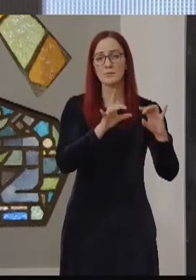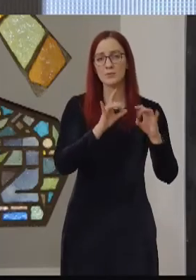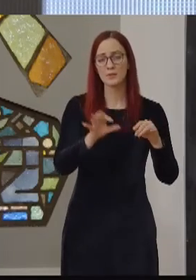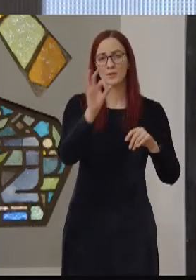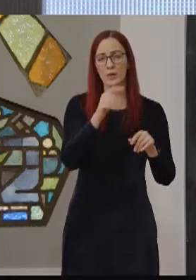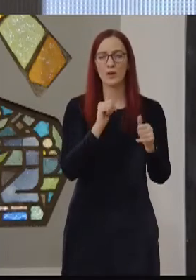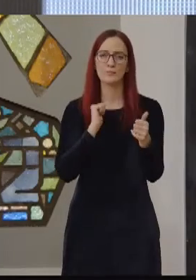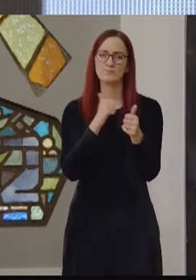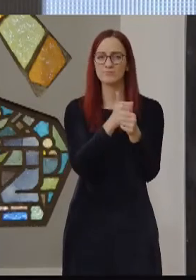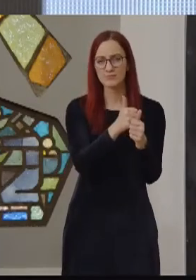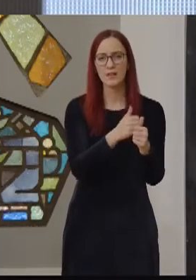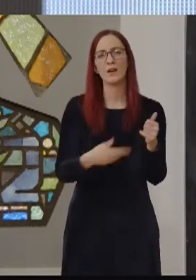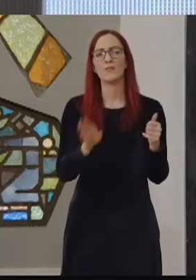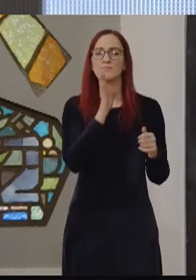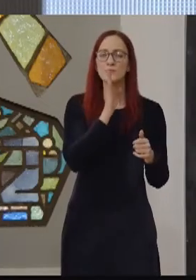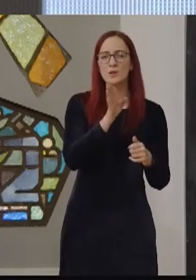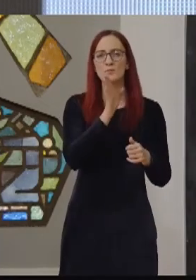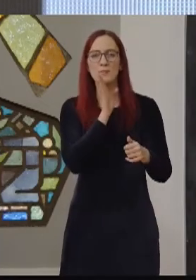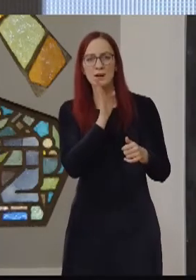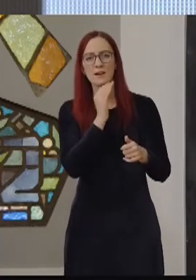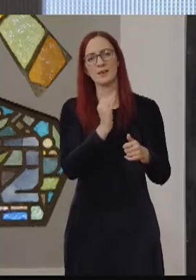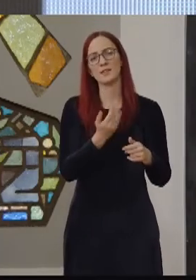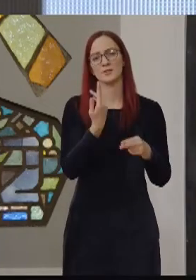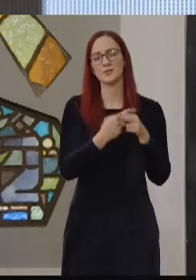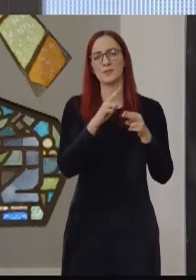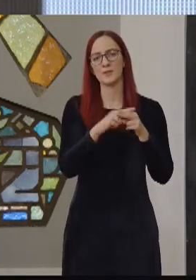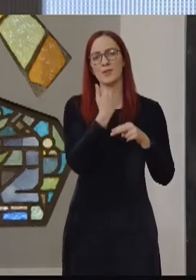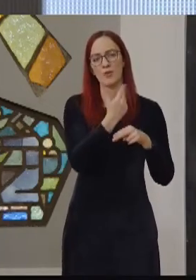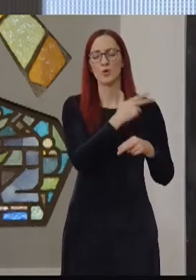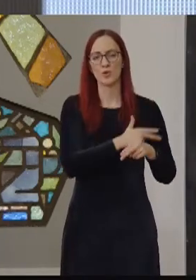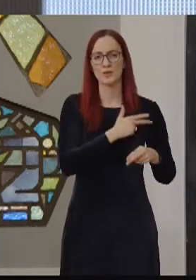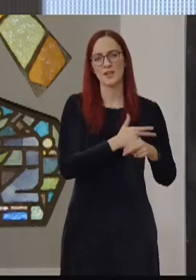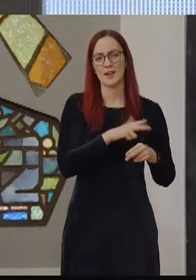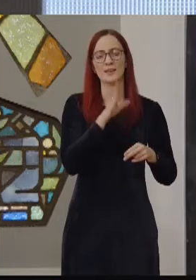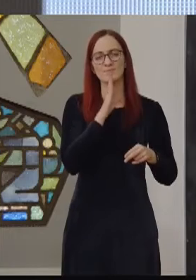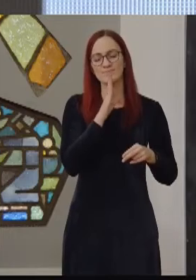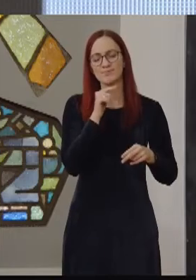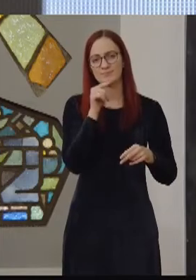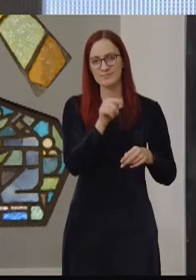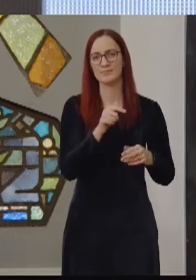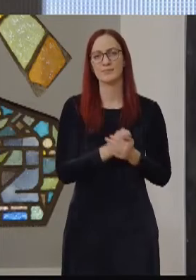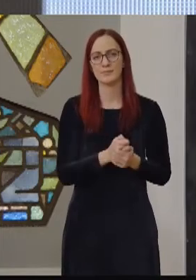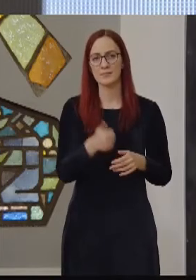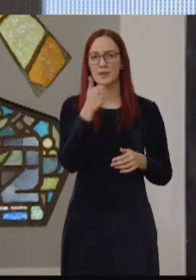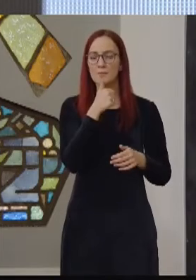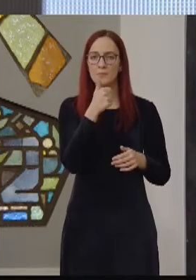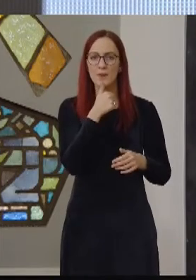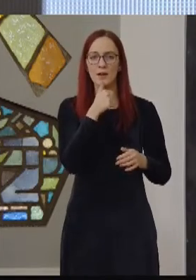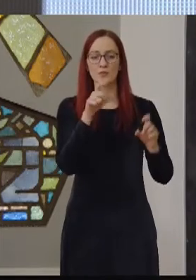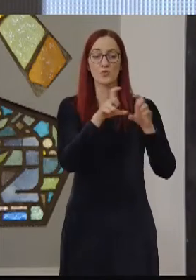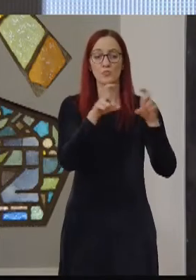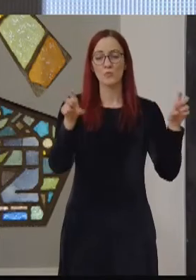And these investigations speak about persecution of women and girls due to